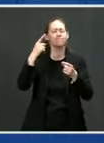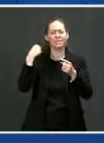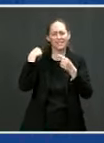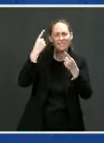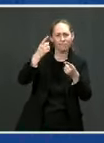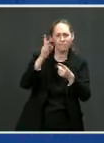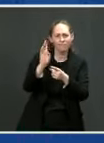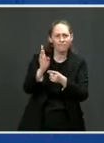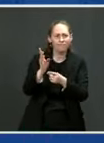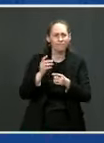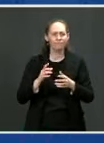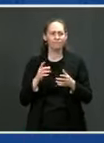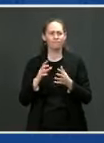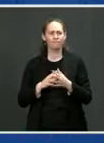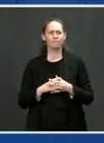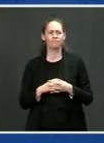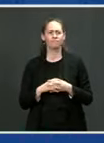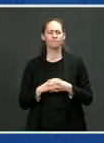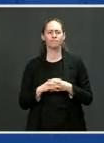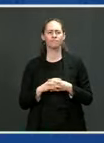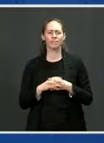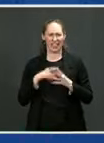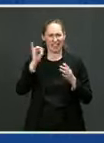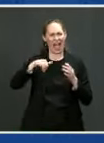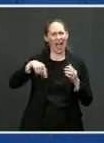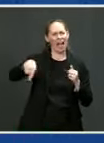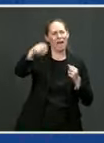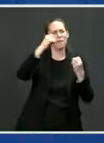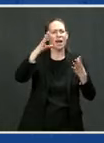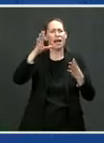Well, I got to deal with all the guys that I grew up and knew in fourth grade.